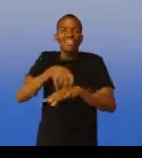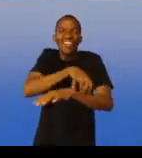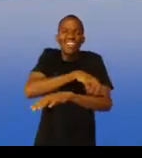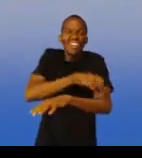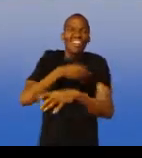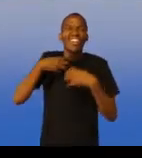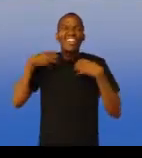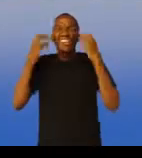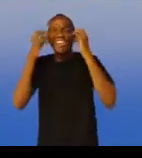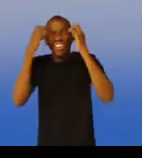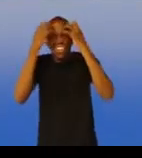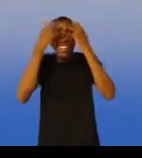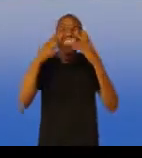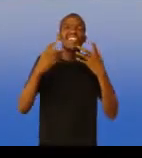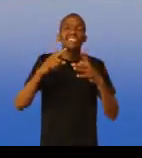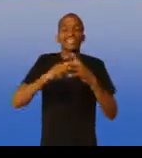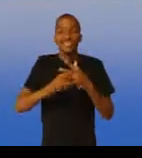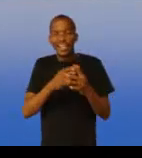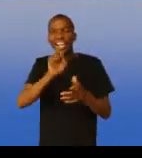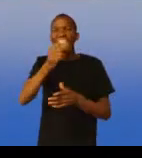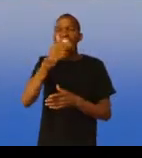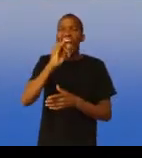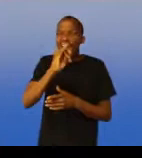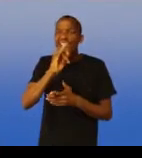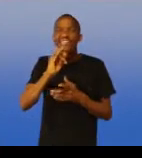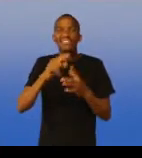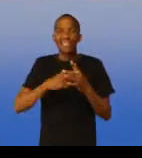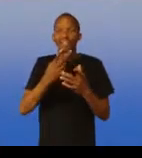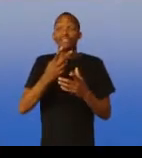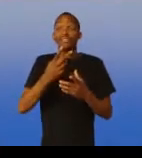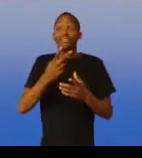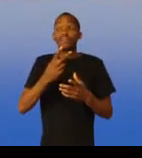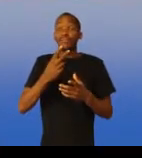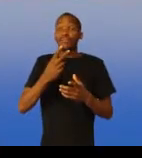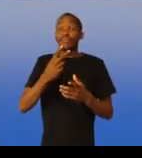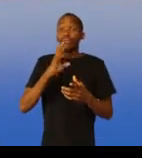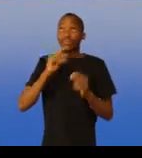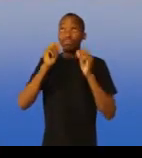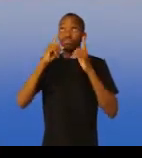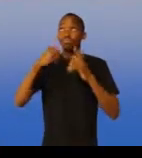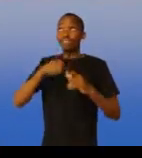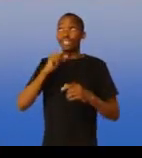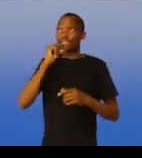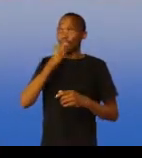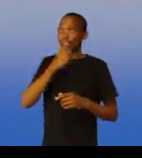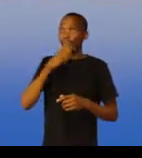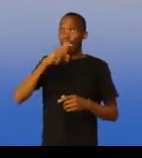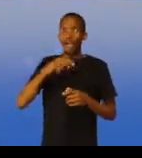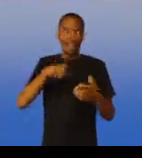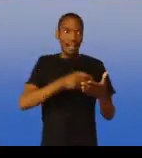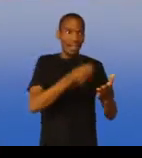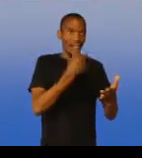maybe some pimples, some rash, some STIs. Then that's when they start saying, no, this is serious, then maybe I should withdraw for